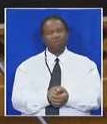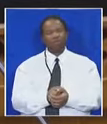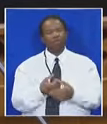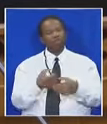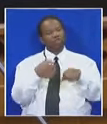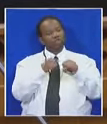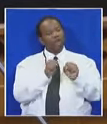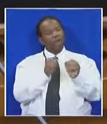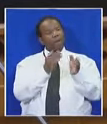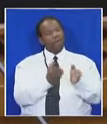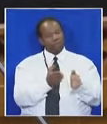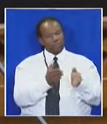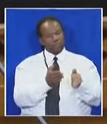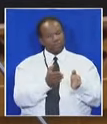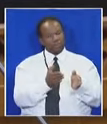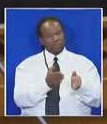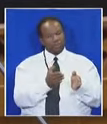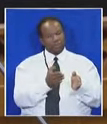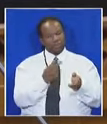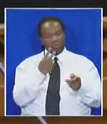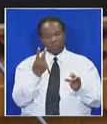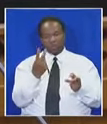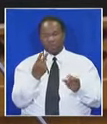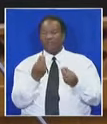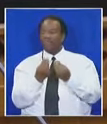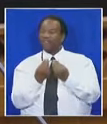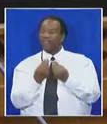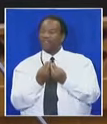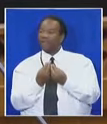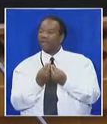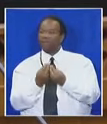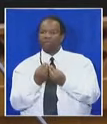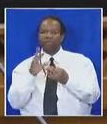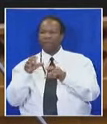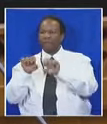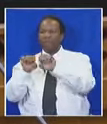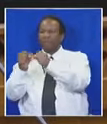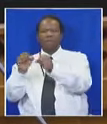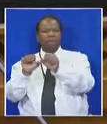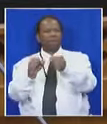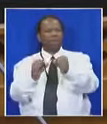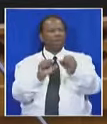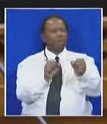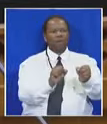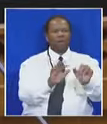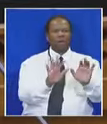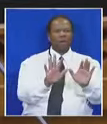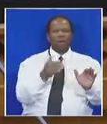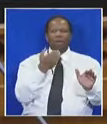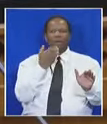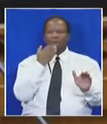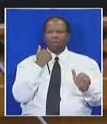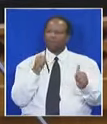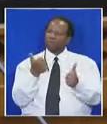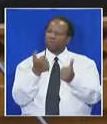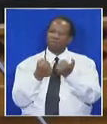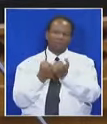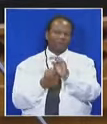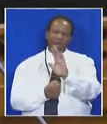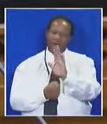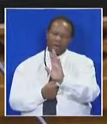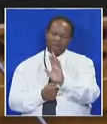Madam Chairperson, if property is destroyed, there can be no justification for that. But if property is